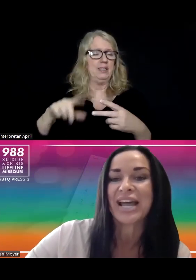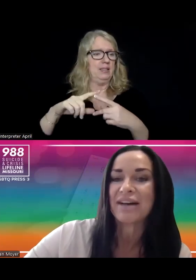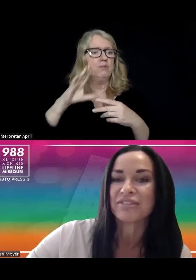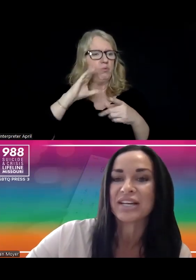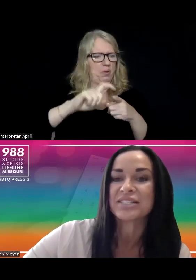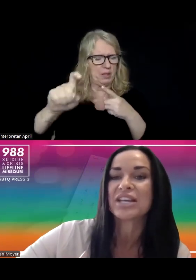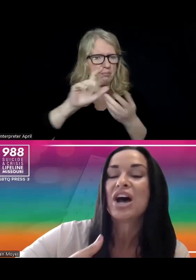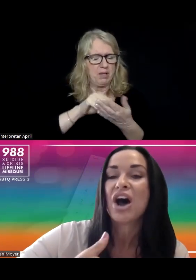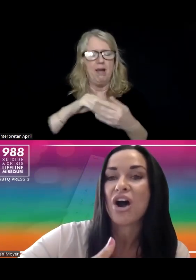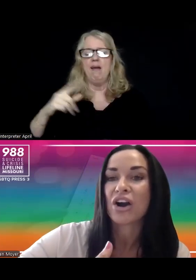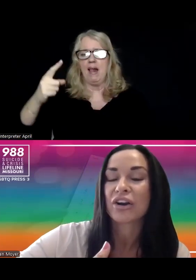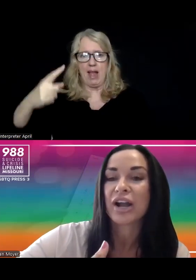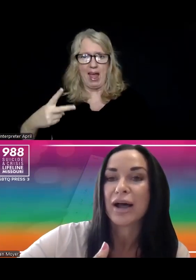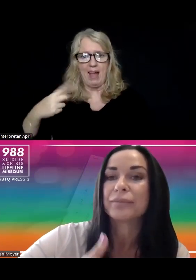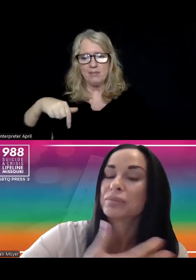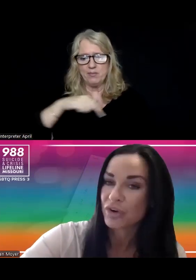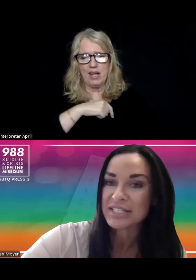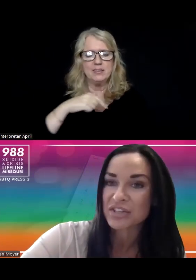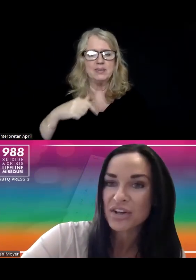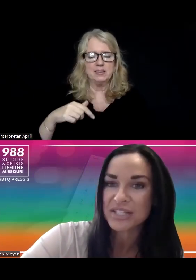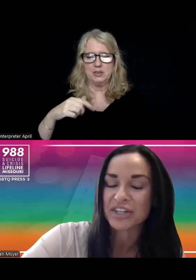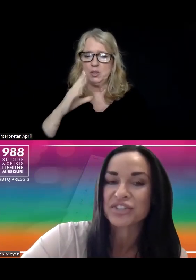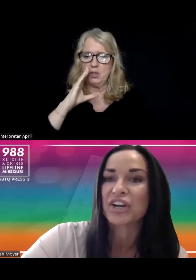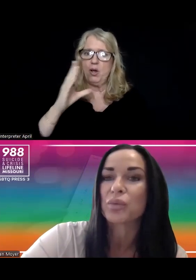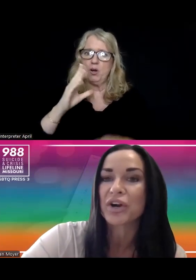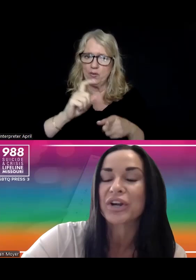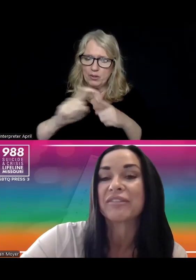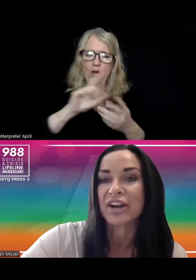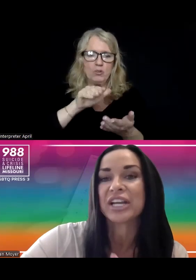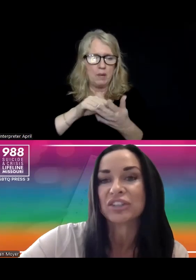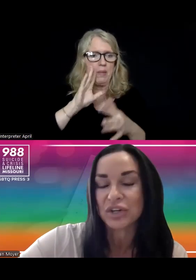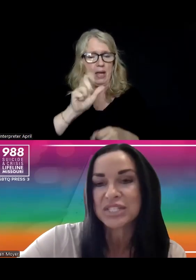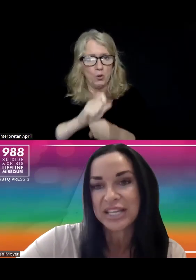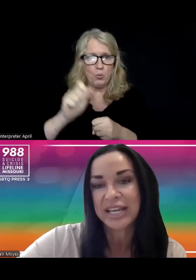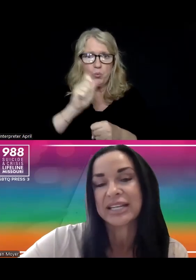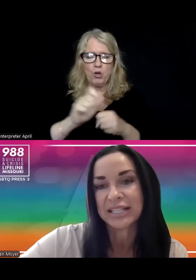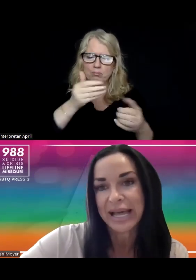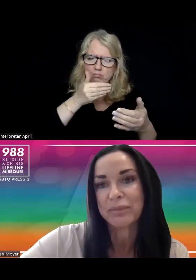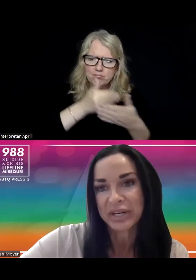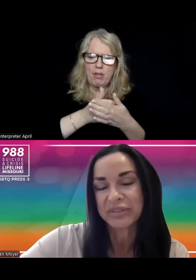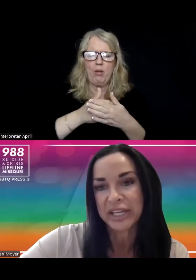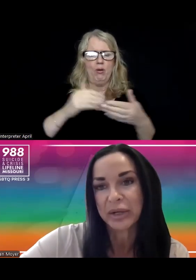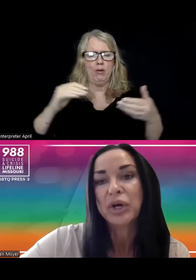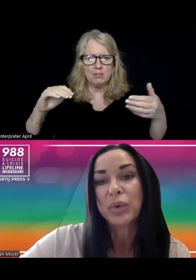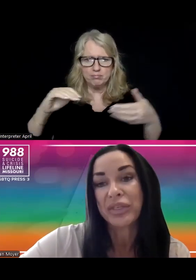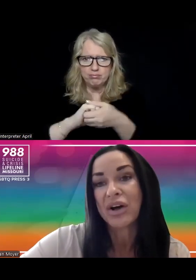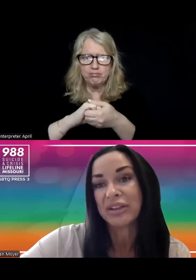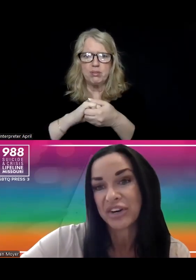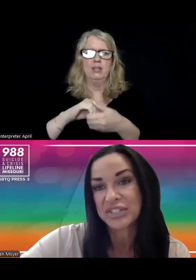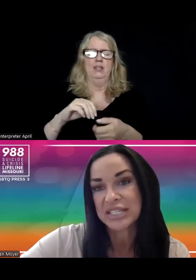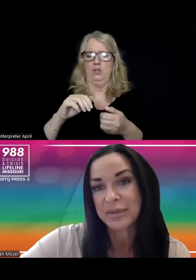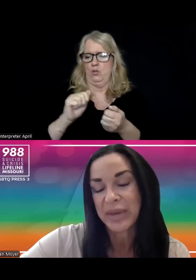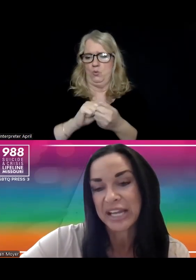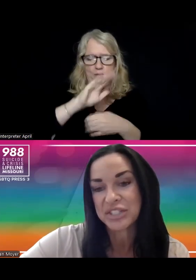centers, and half of us are crisis call centers that are working very closely and collaboratively with all